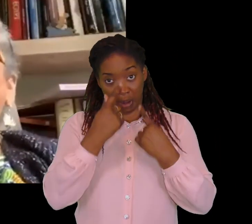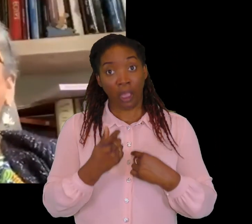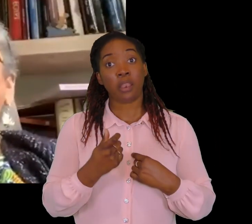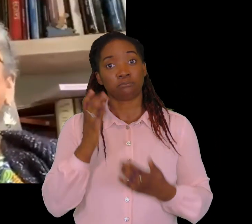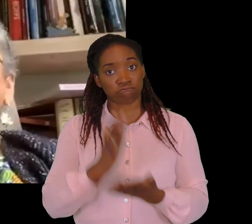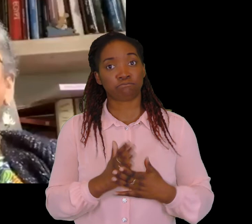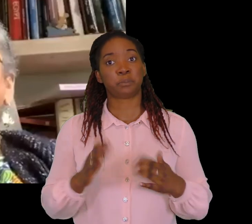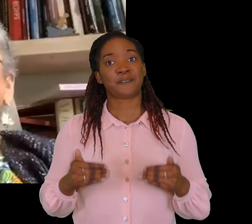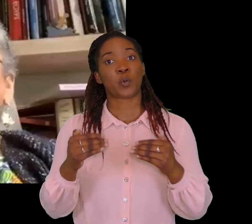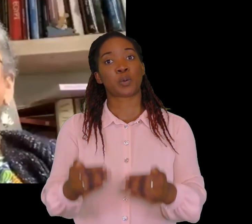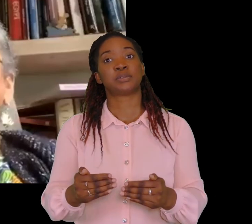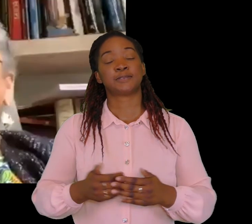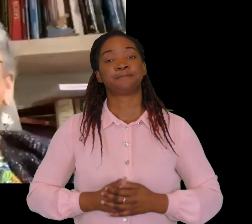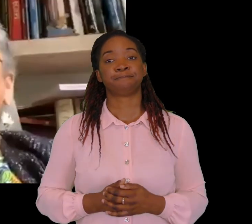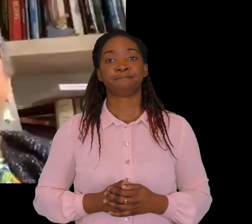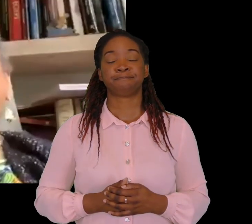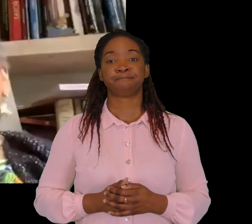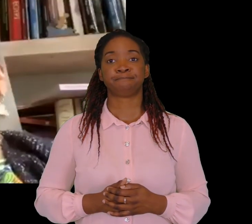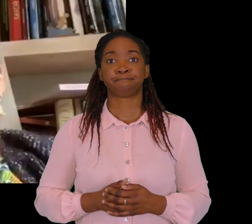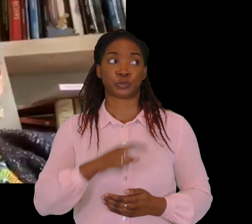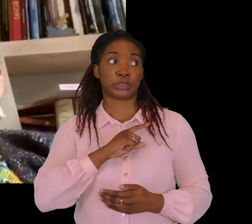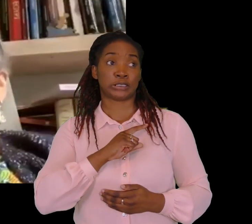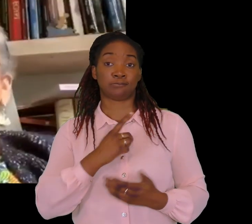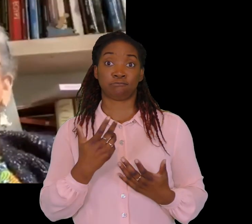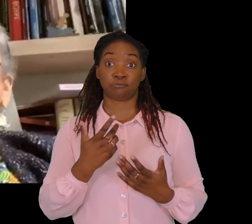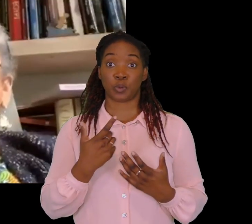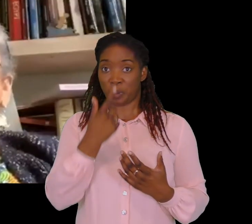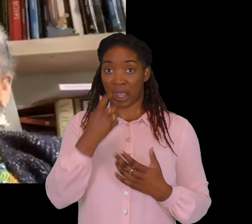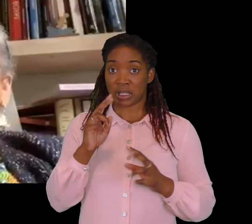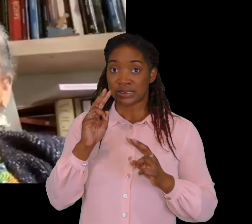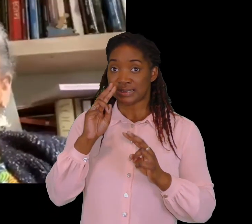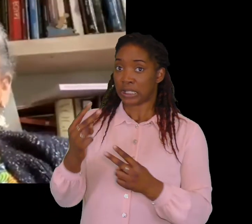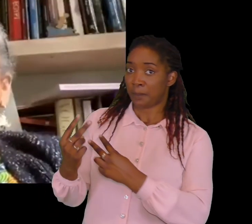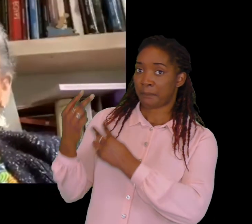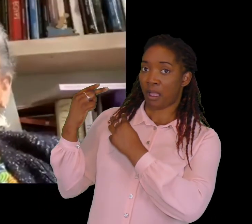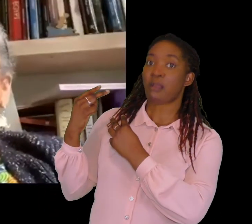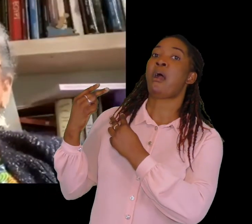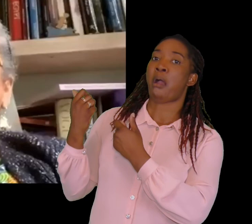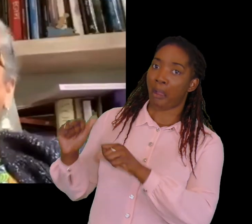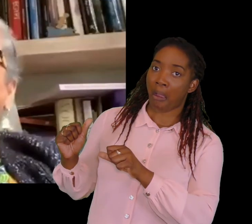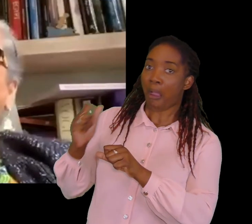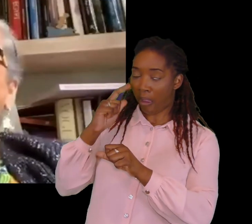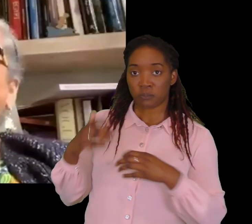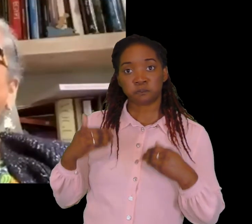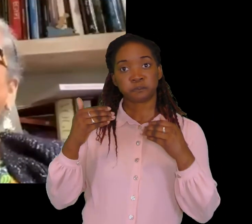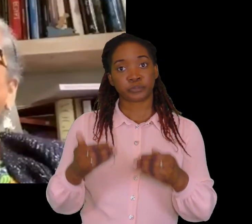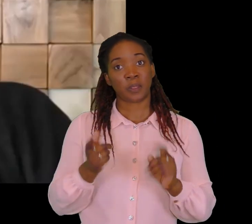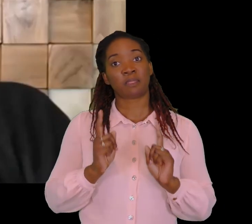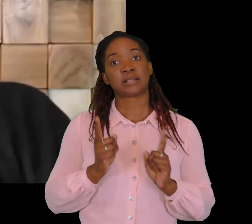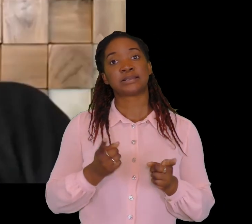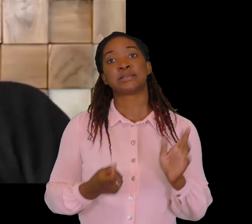go forward because we are allowed to see what's back, and that's what's